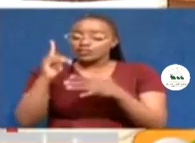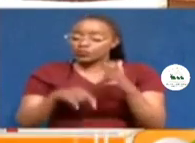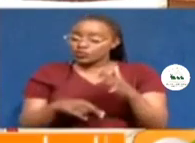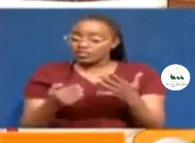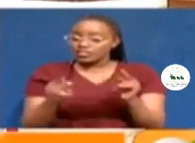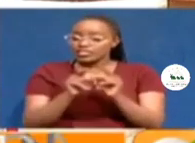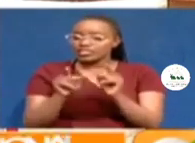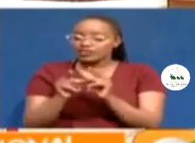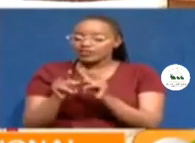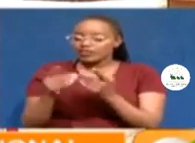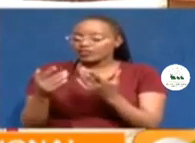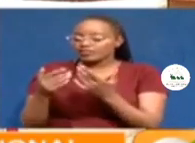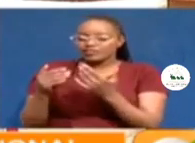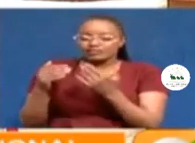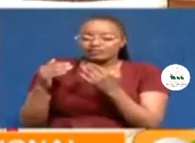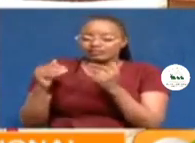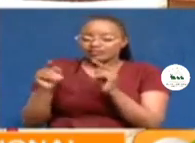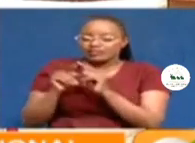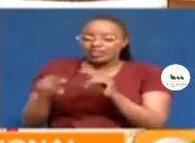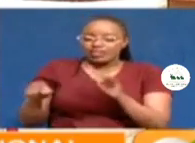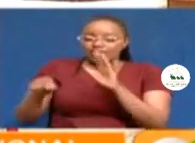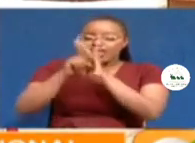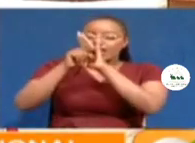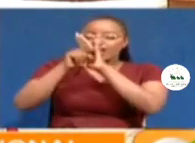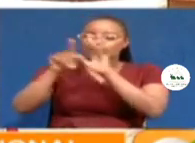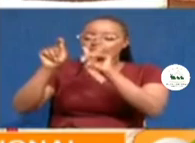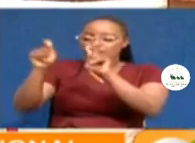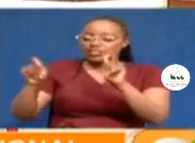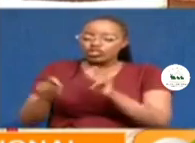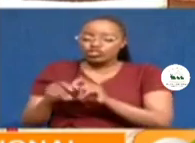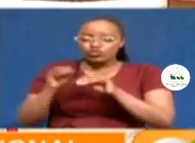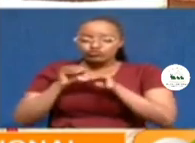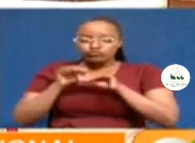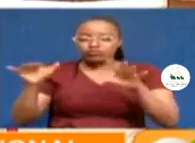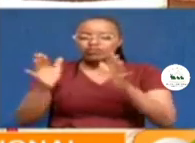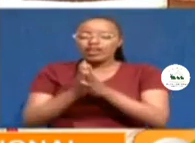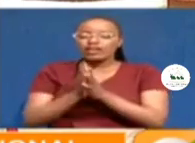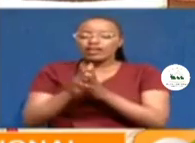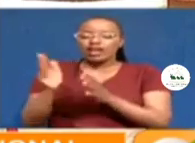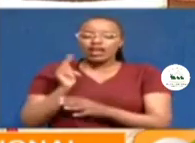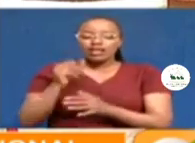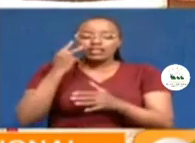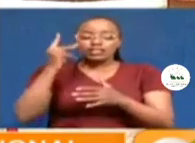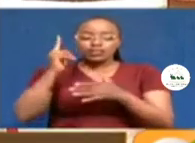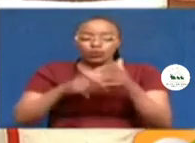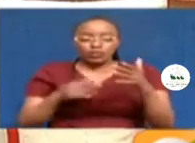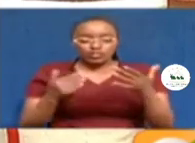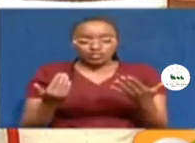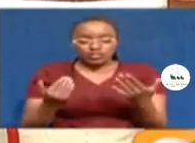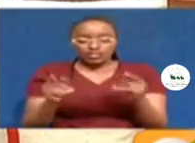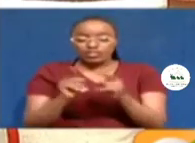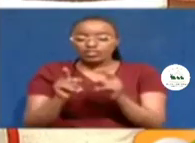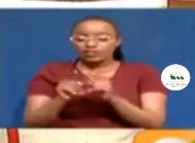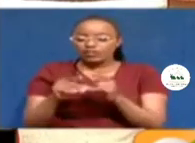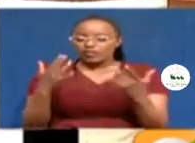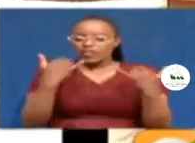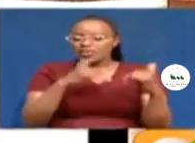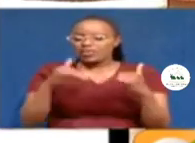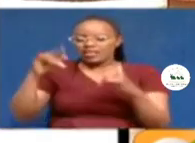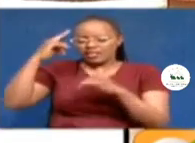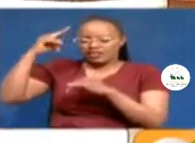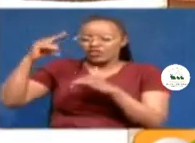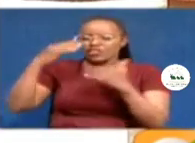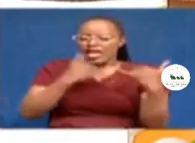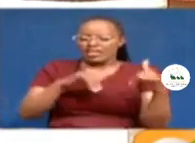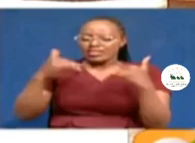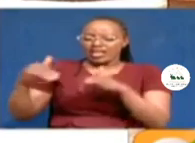the intensification of negative ethnicity. What we have seen is the theater of the absurd